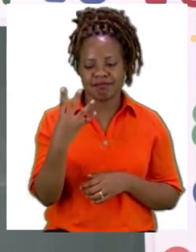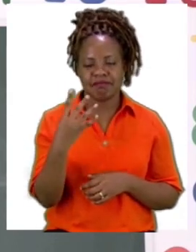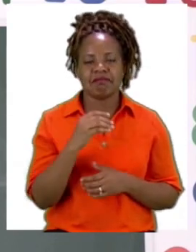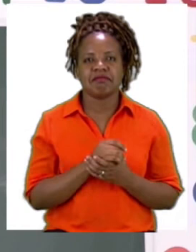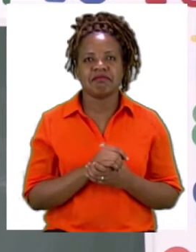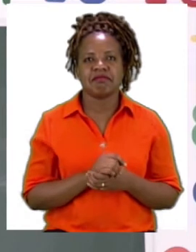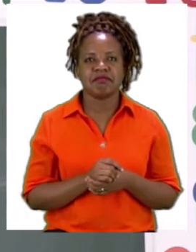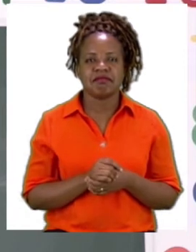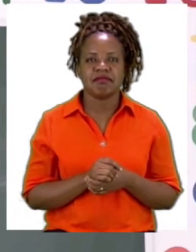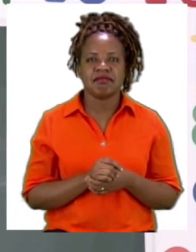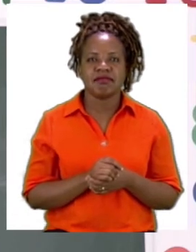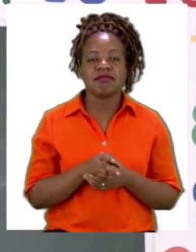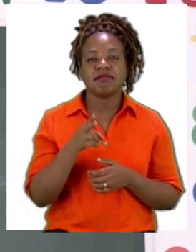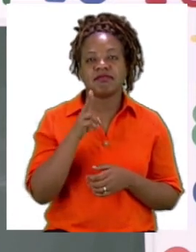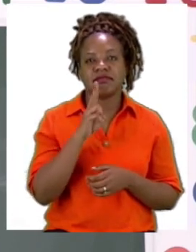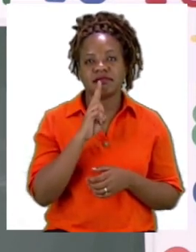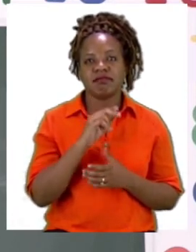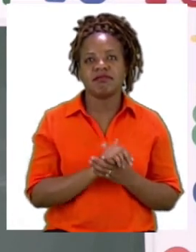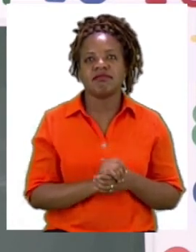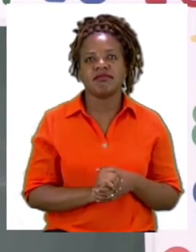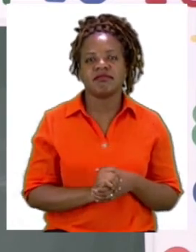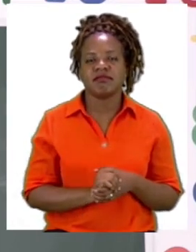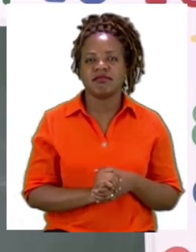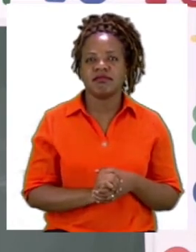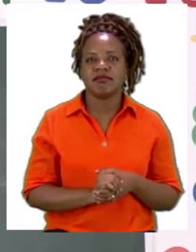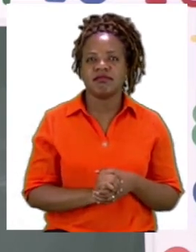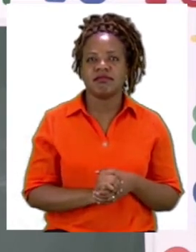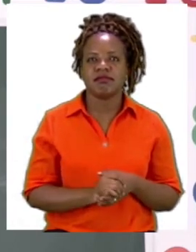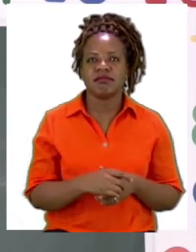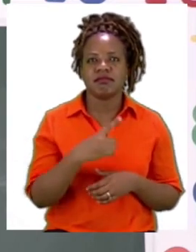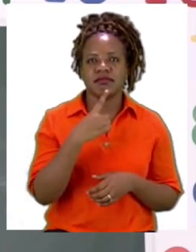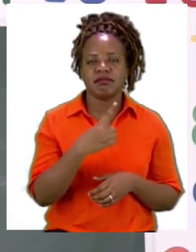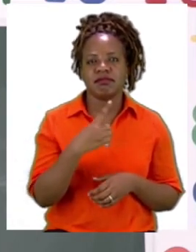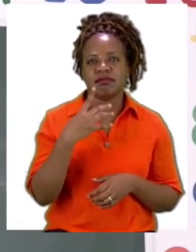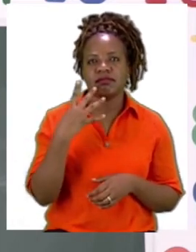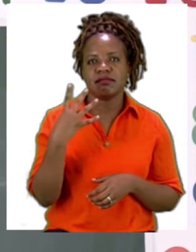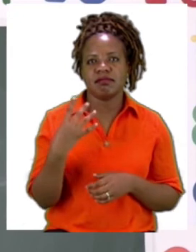6, 7, 8, 9, 10, 11, 12, 13, 14. So our answer, boys and girls, is 14.